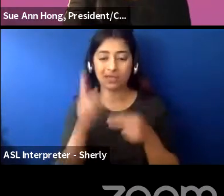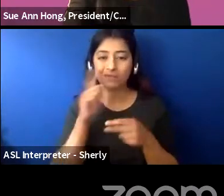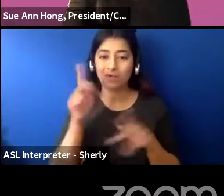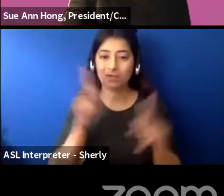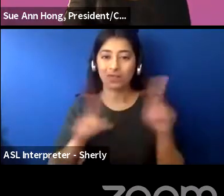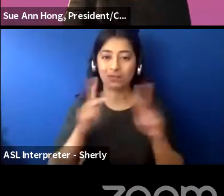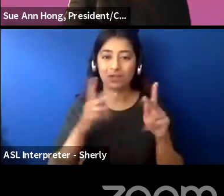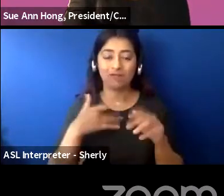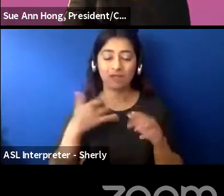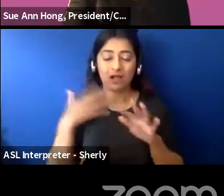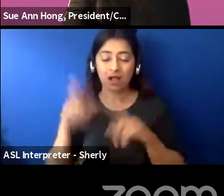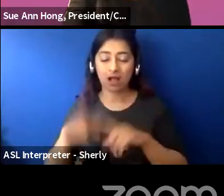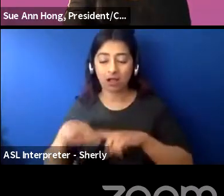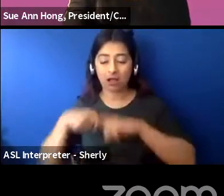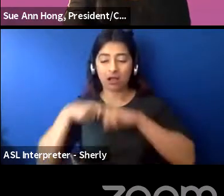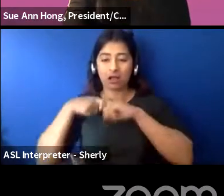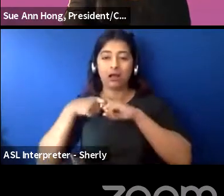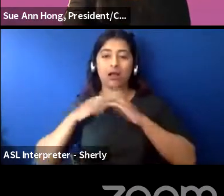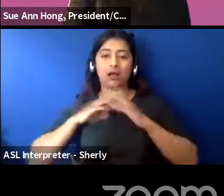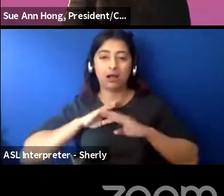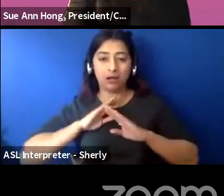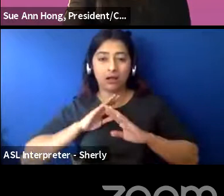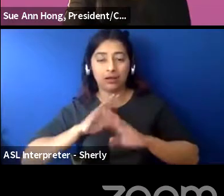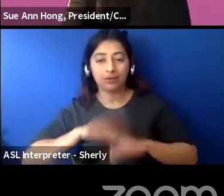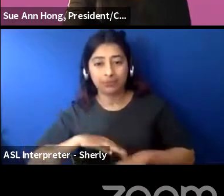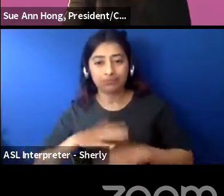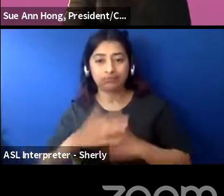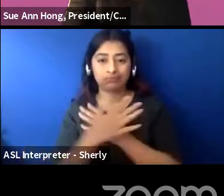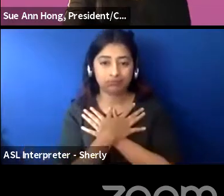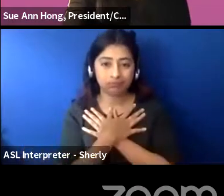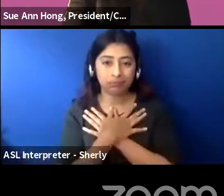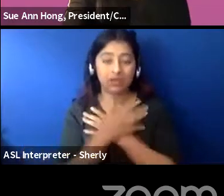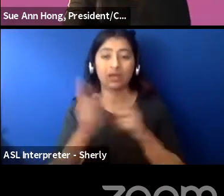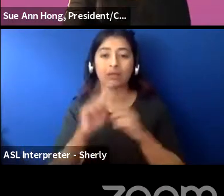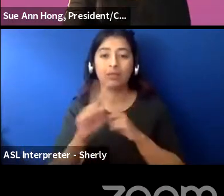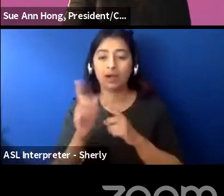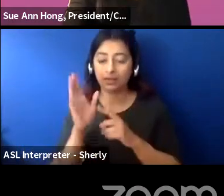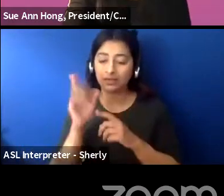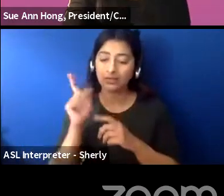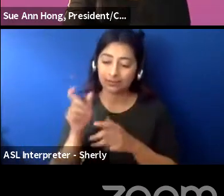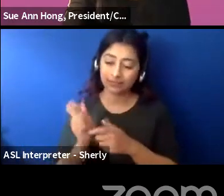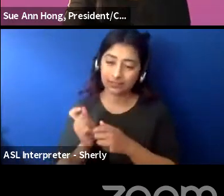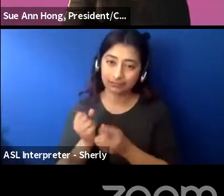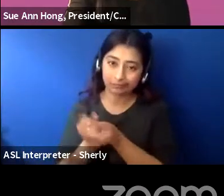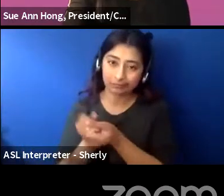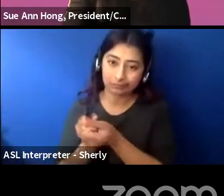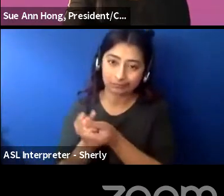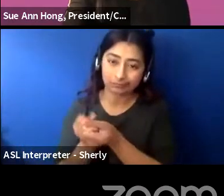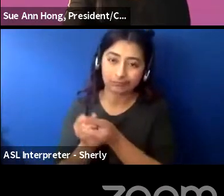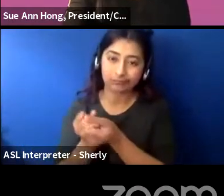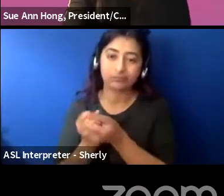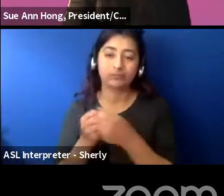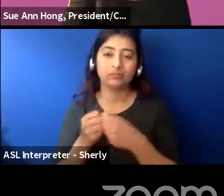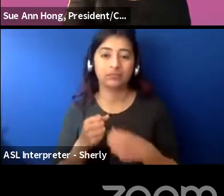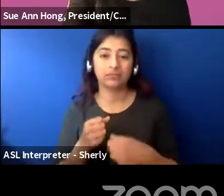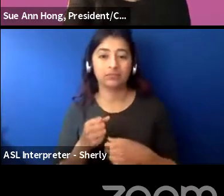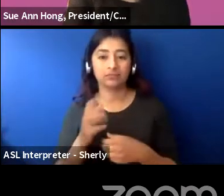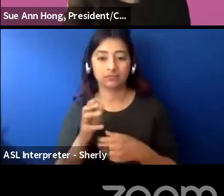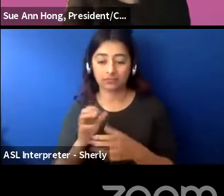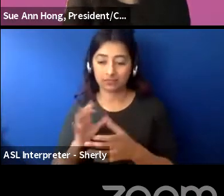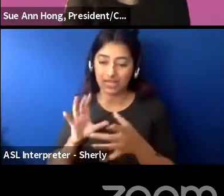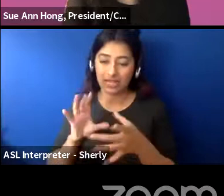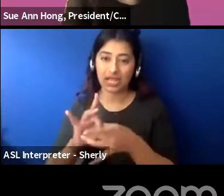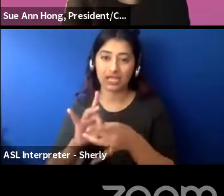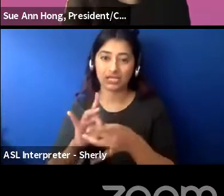retreat, giving them the grace and empathy, but let's bring them back. We need to support them, bring them back, and engage